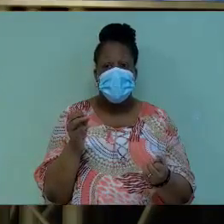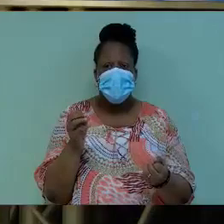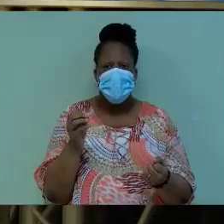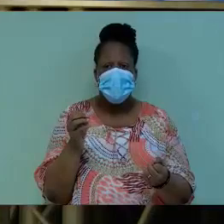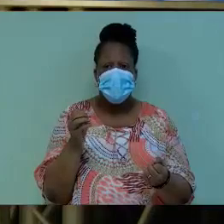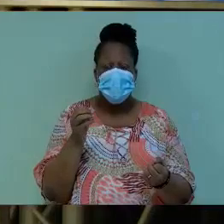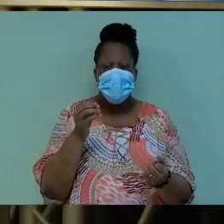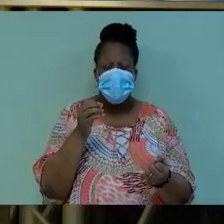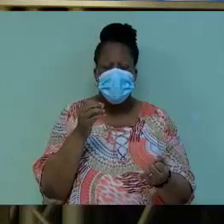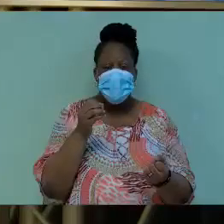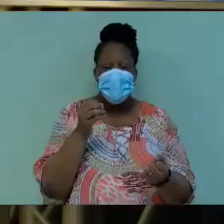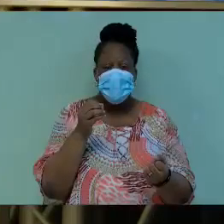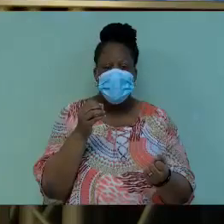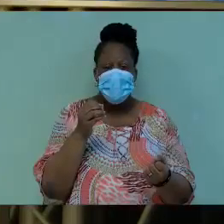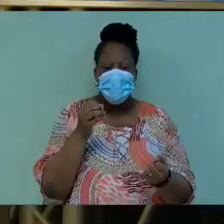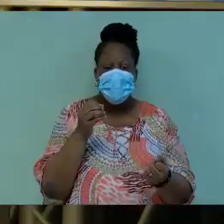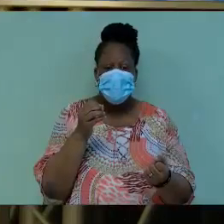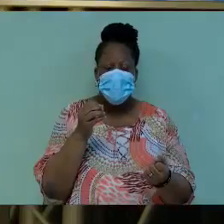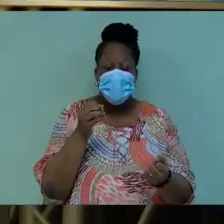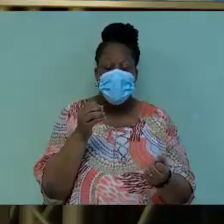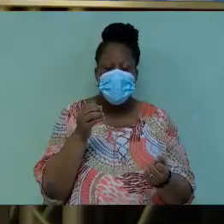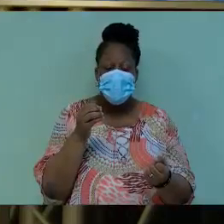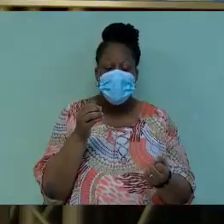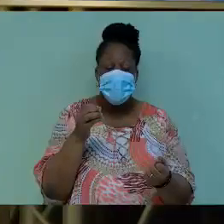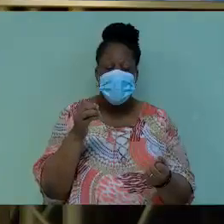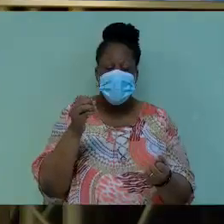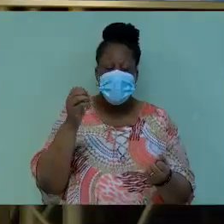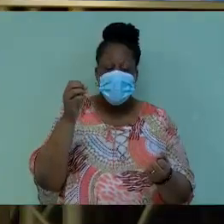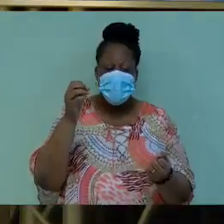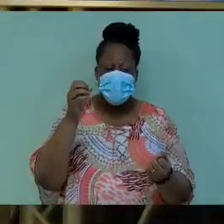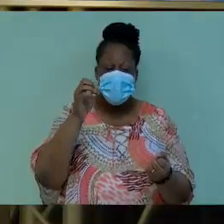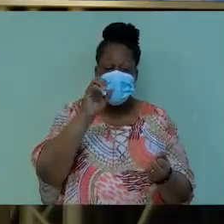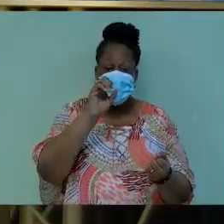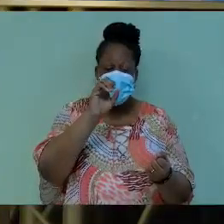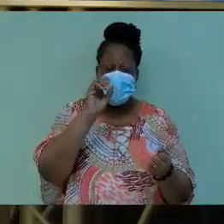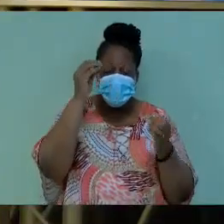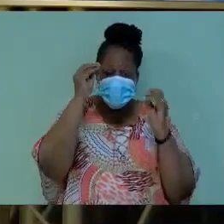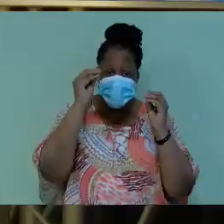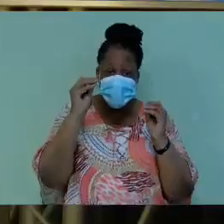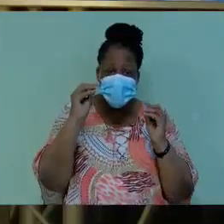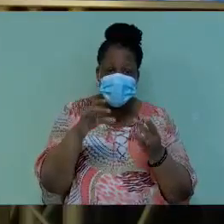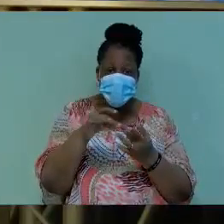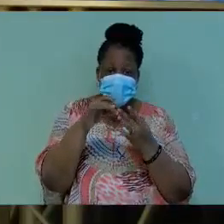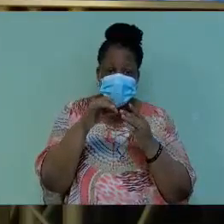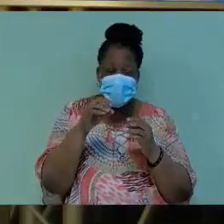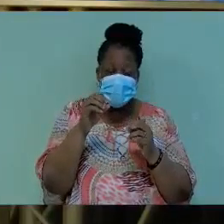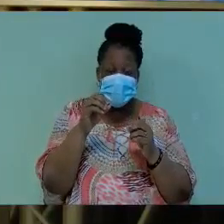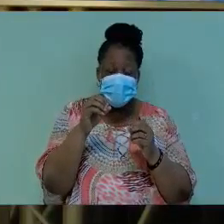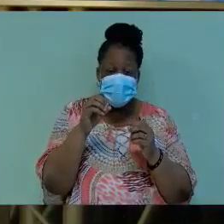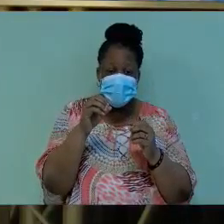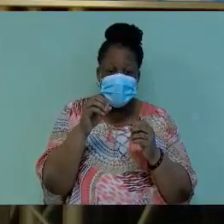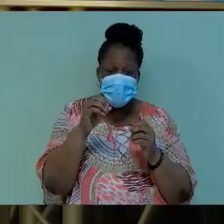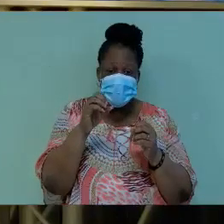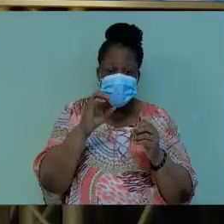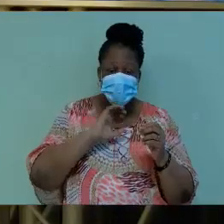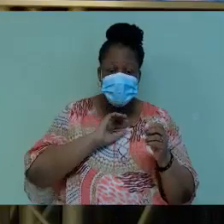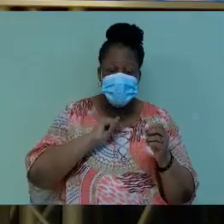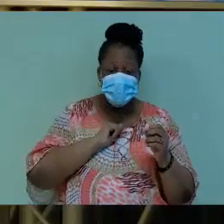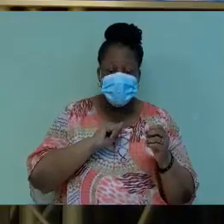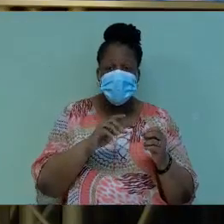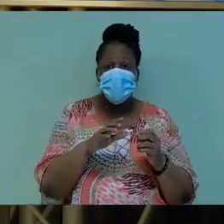Quenchers, who donated some drinks to the NEOC, and also Dreamy Group for the beautiful bouquet